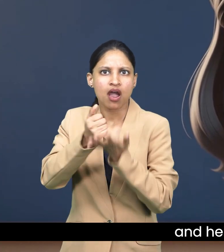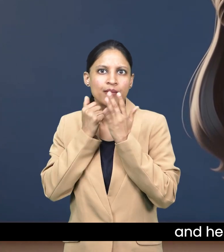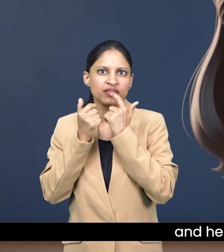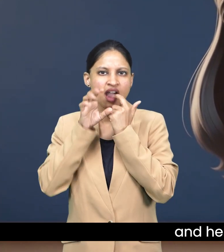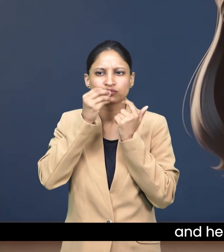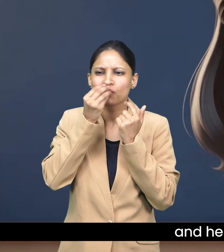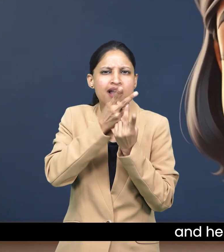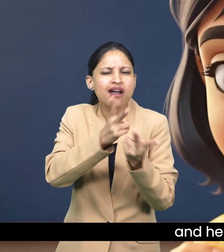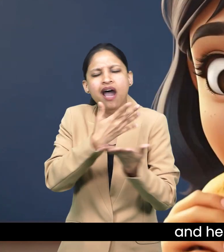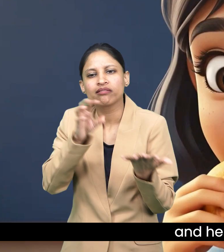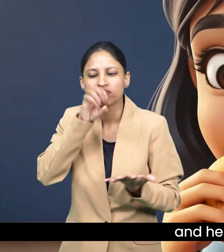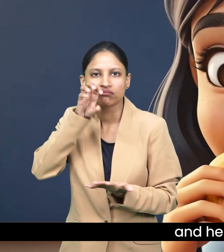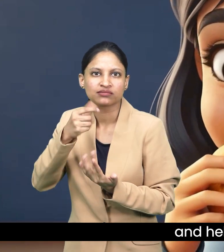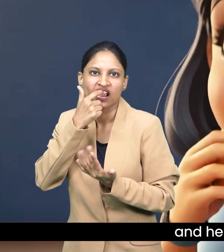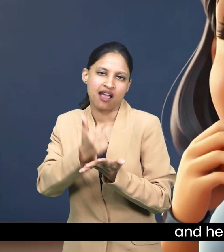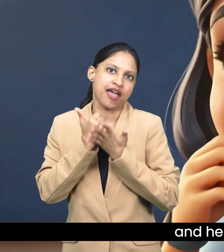us cut the food.